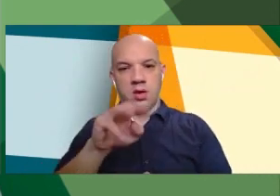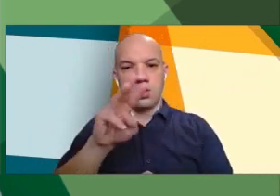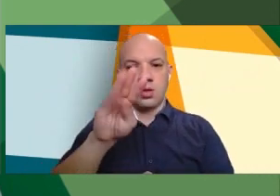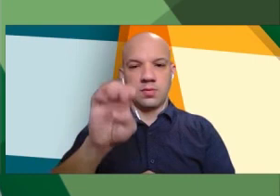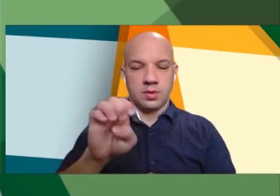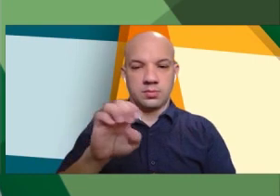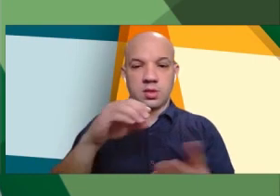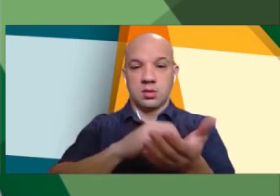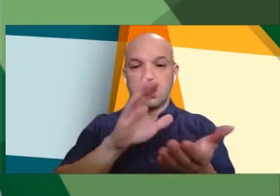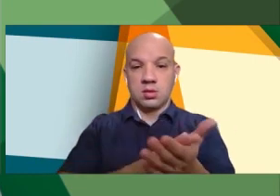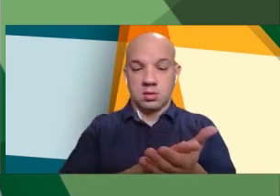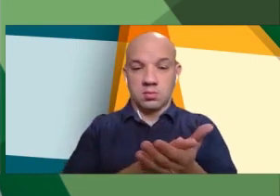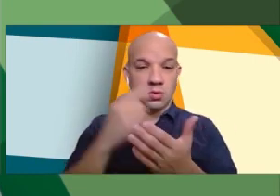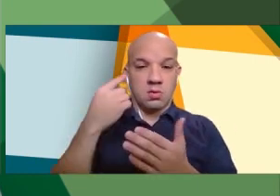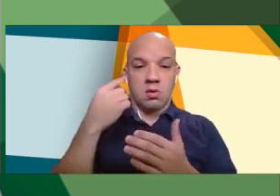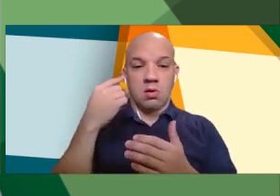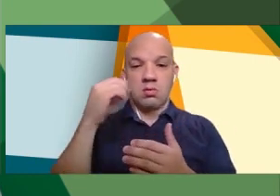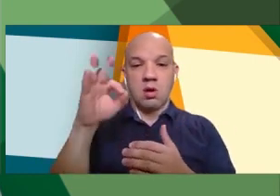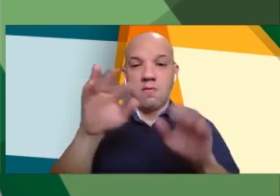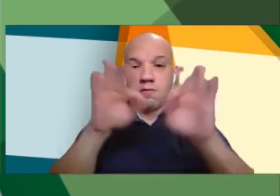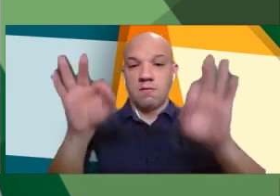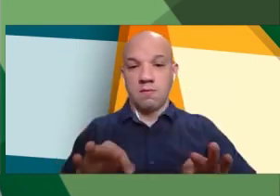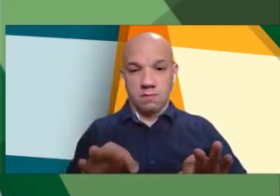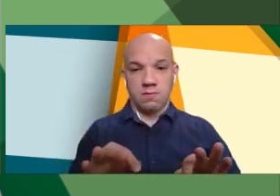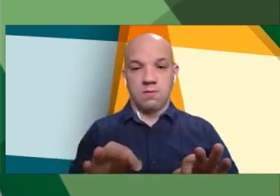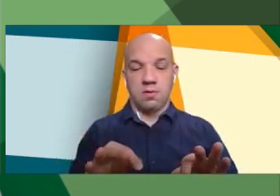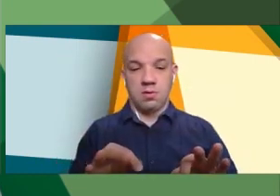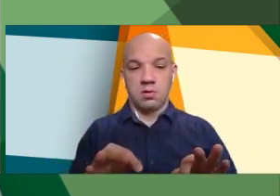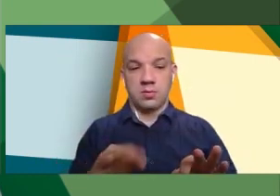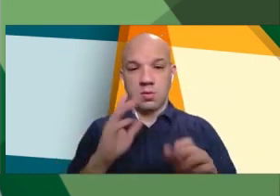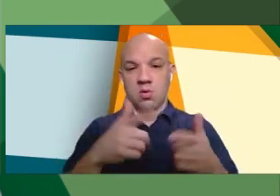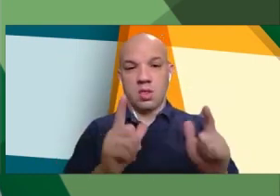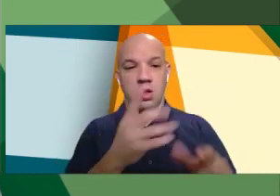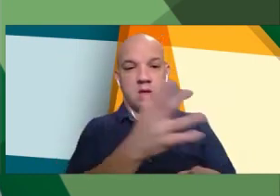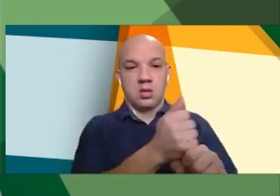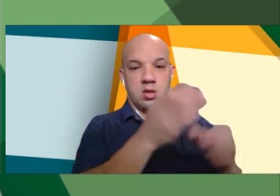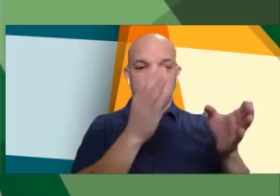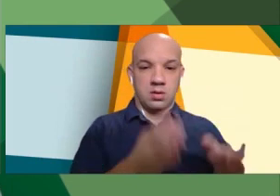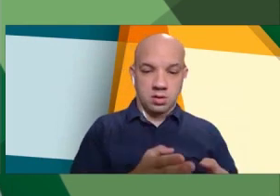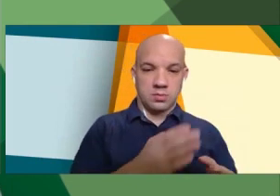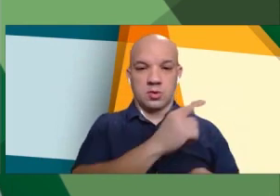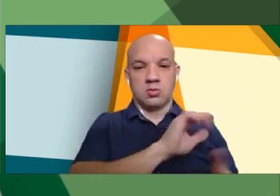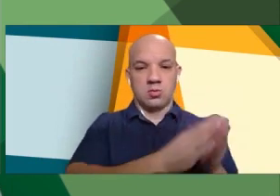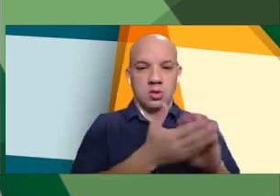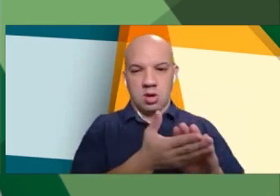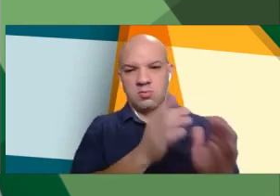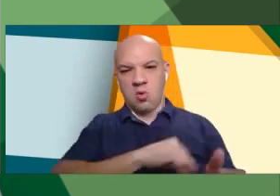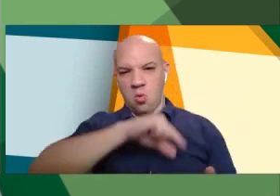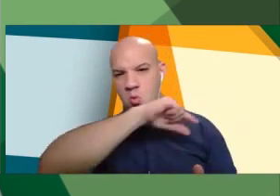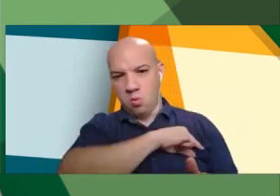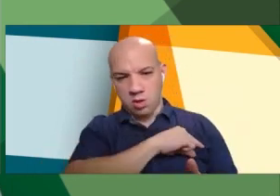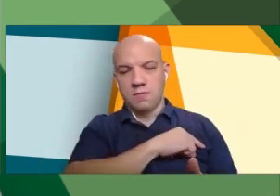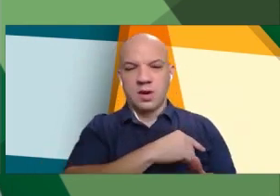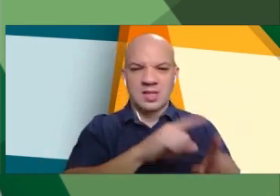of effort forms that will allow contractors and recipients to identify how they are performing efforts to be